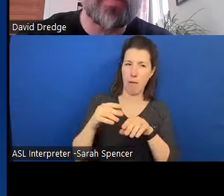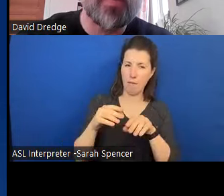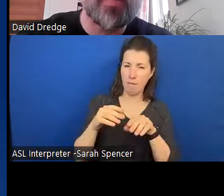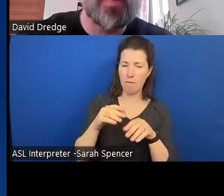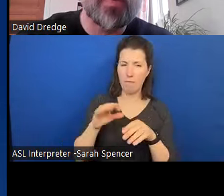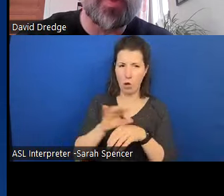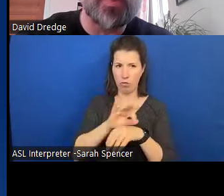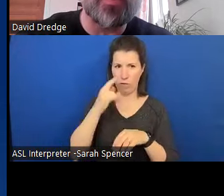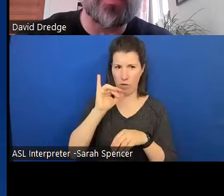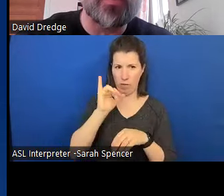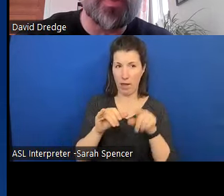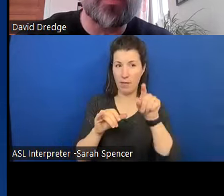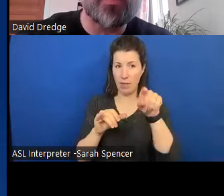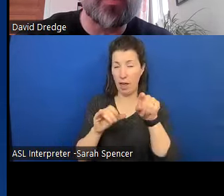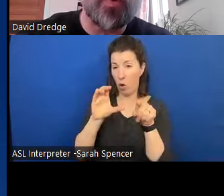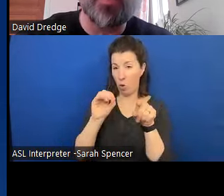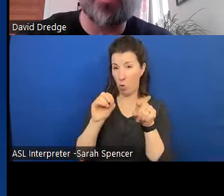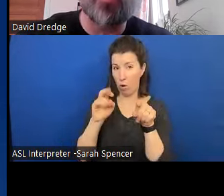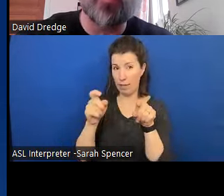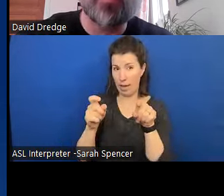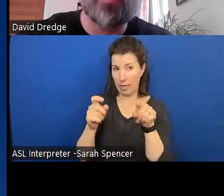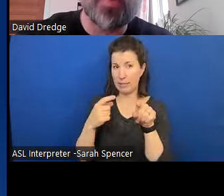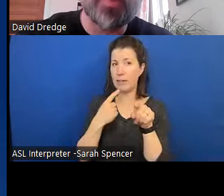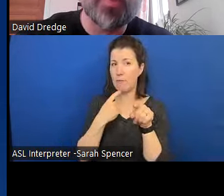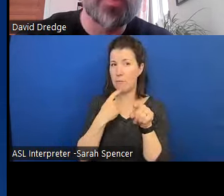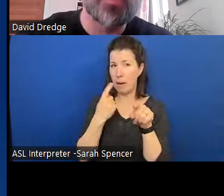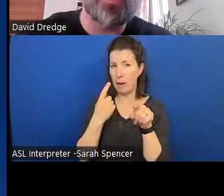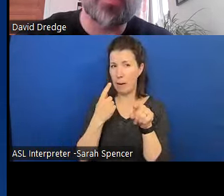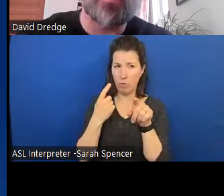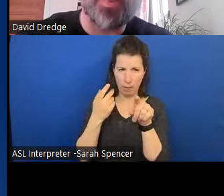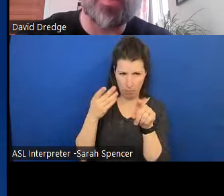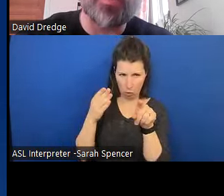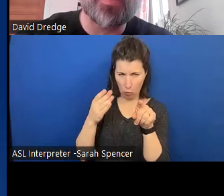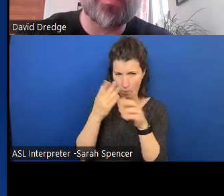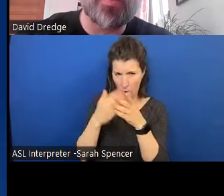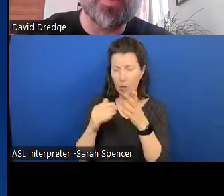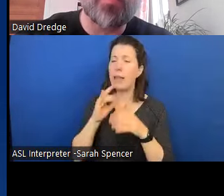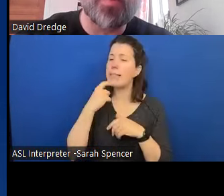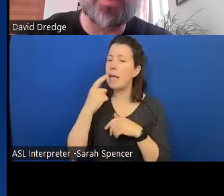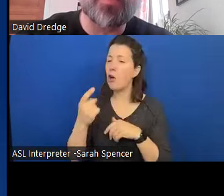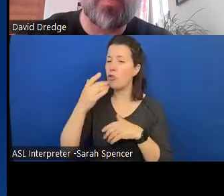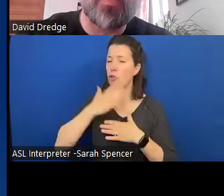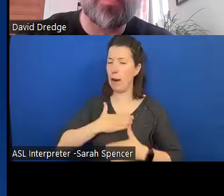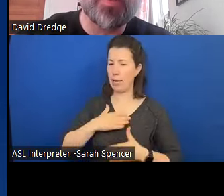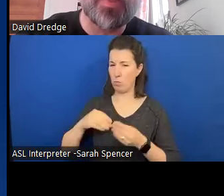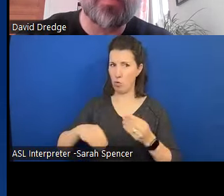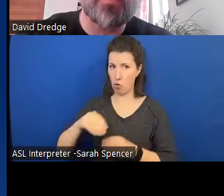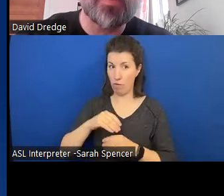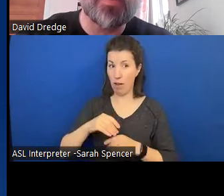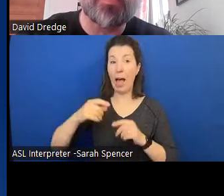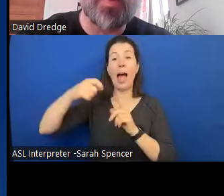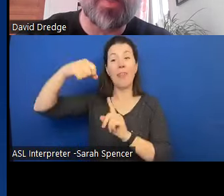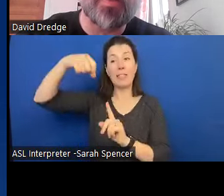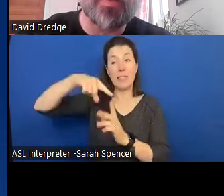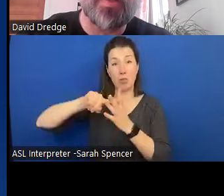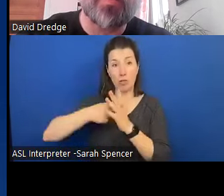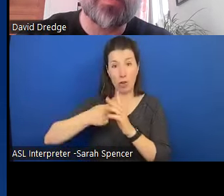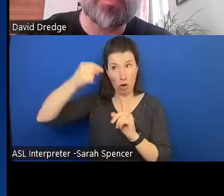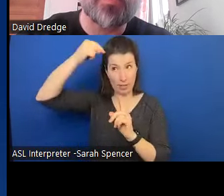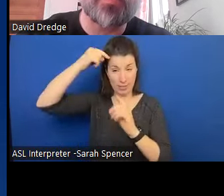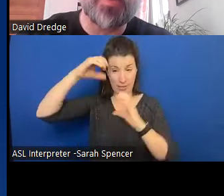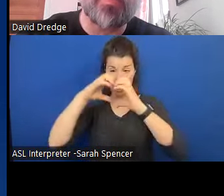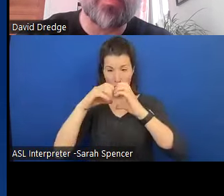of you that tells your body to move, right? And the signal starts here, but it has to go all the way down into the spine and